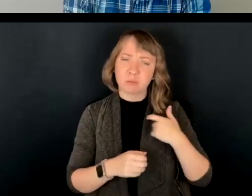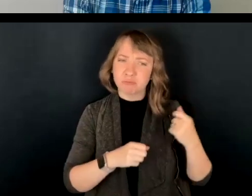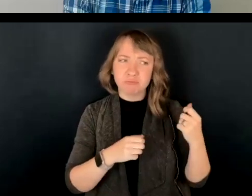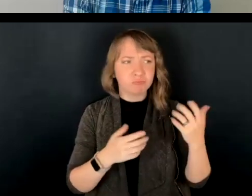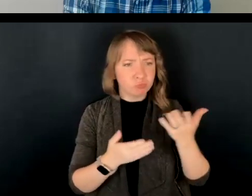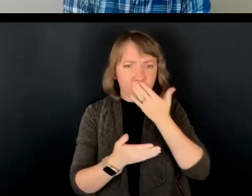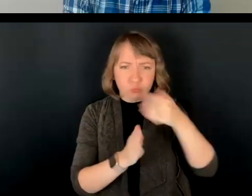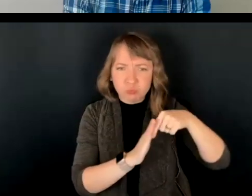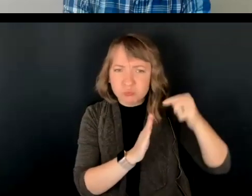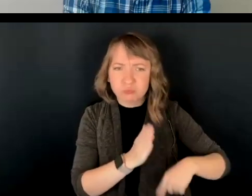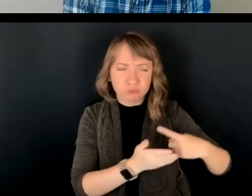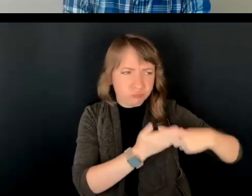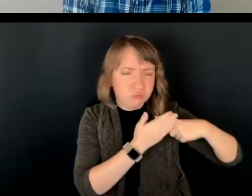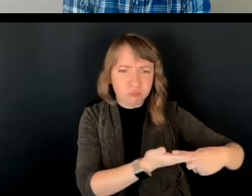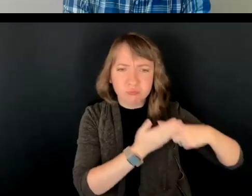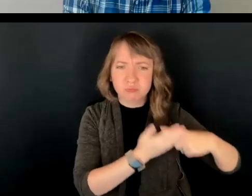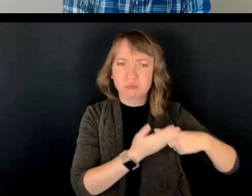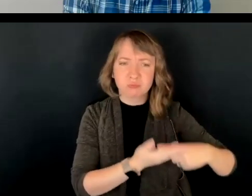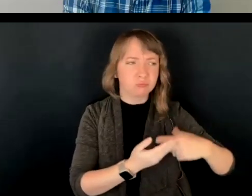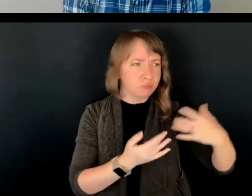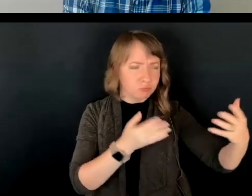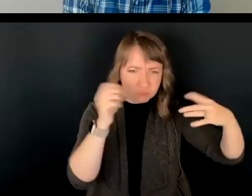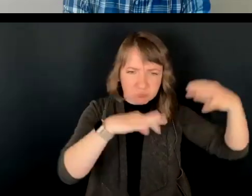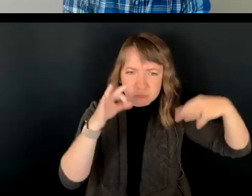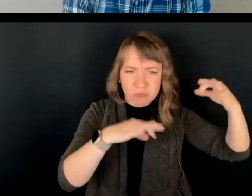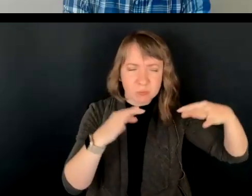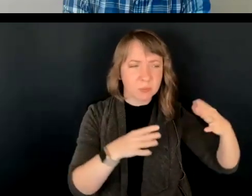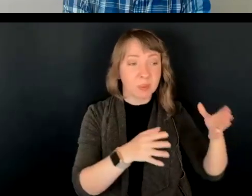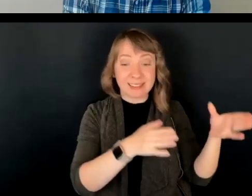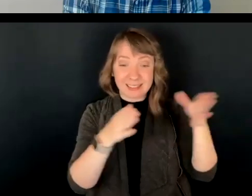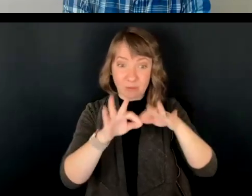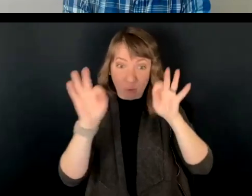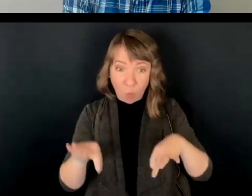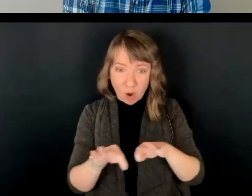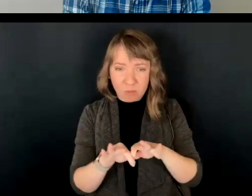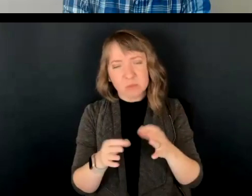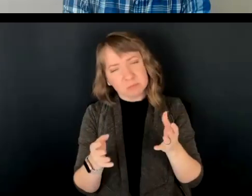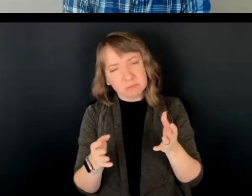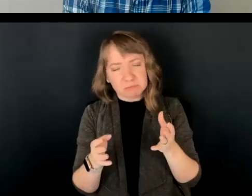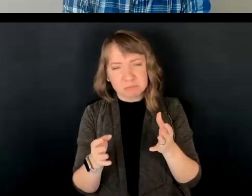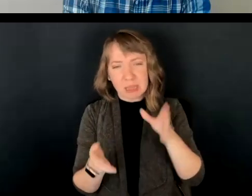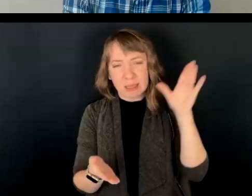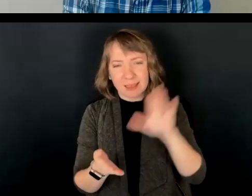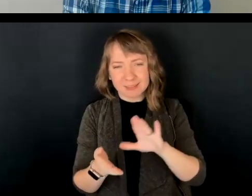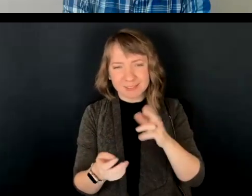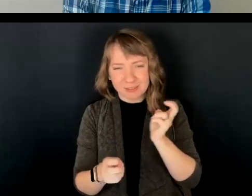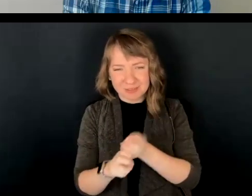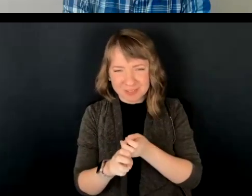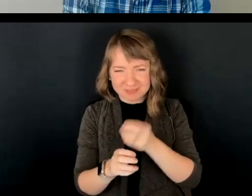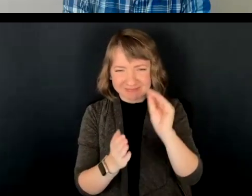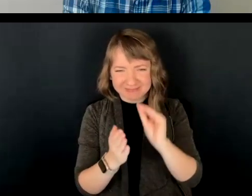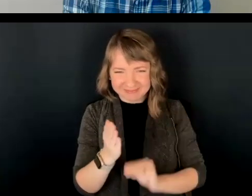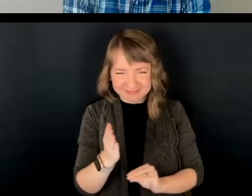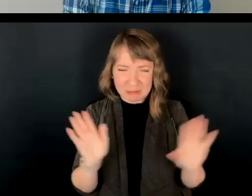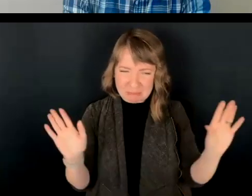conversations, then the grants and agreements forms are not as difficult to fill out. And so I'm just going to leave it